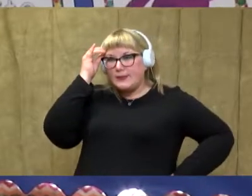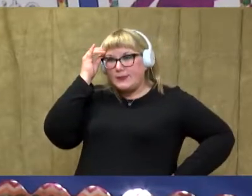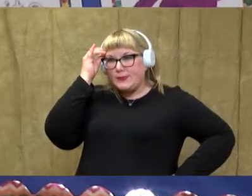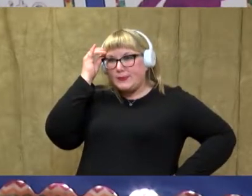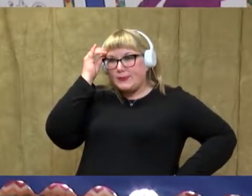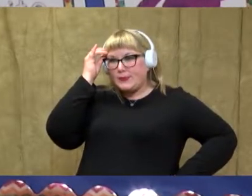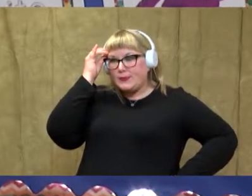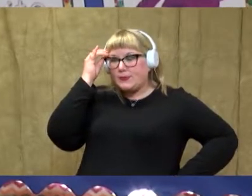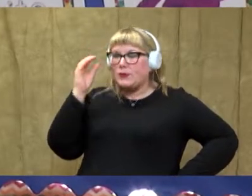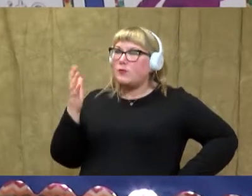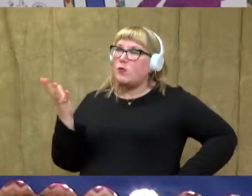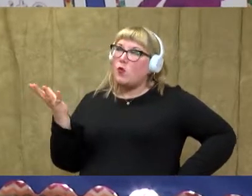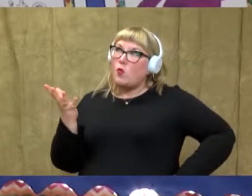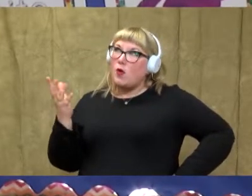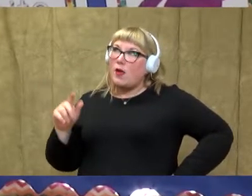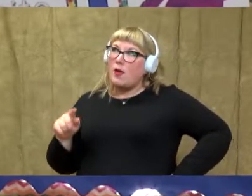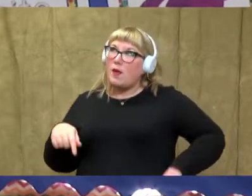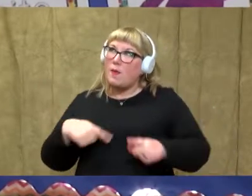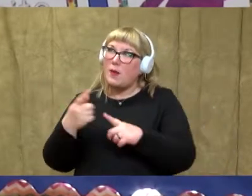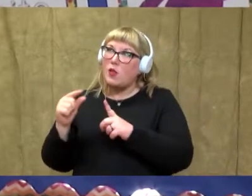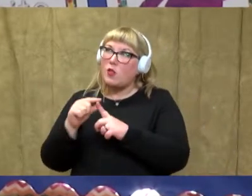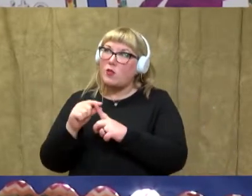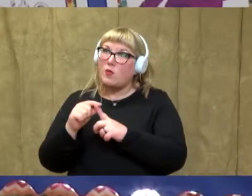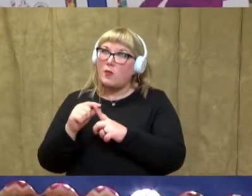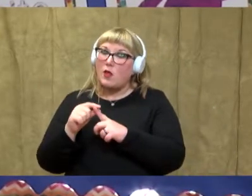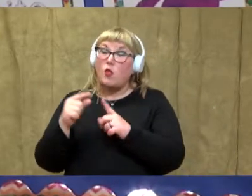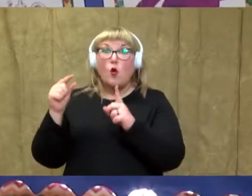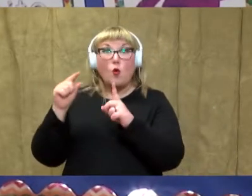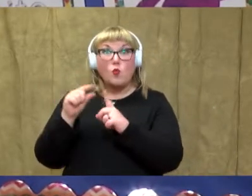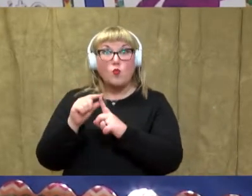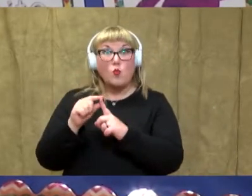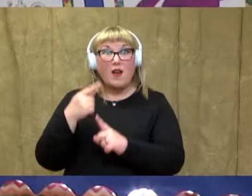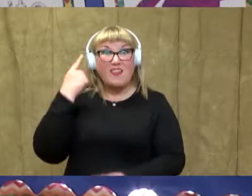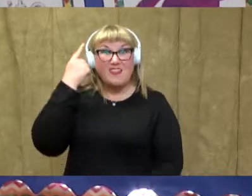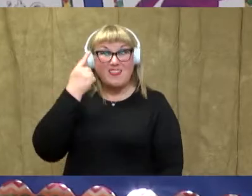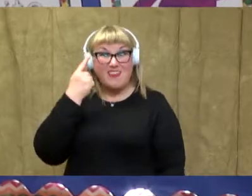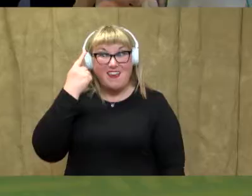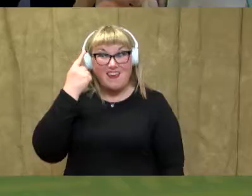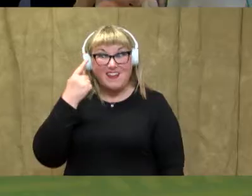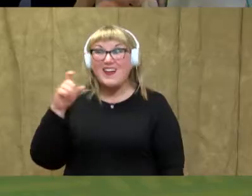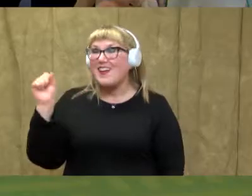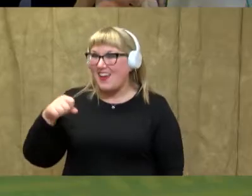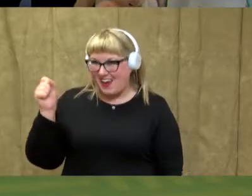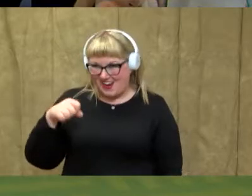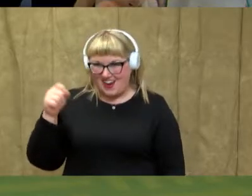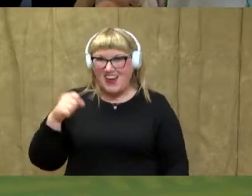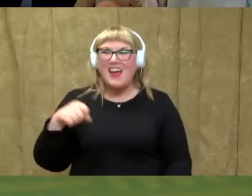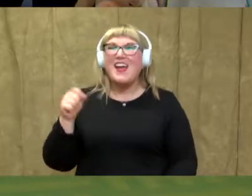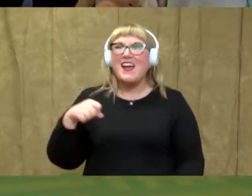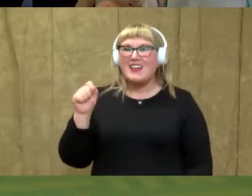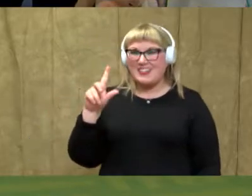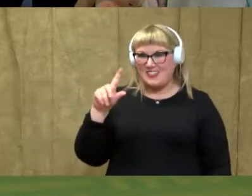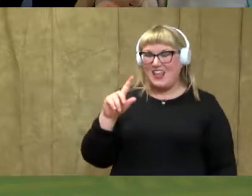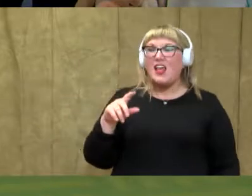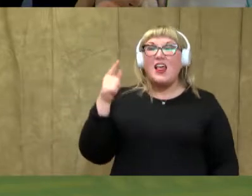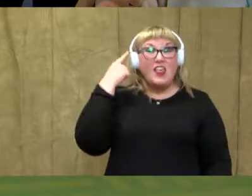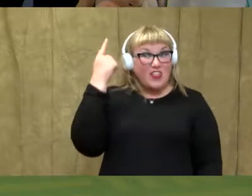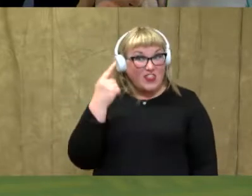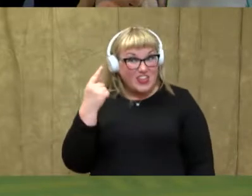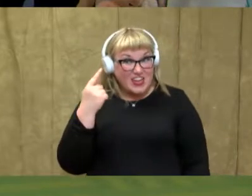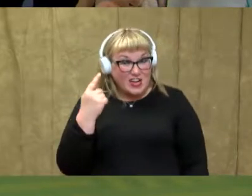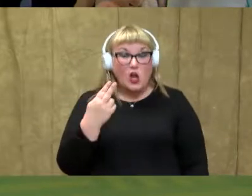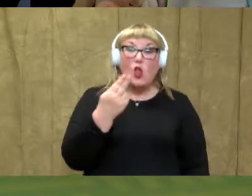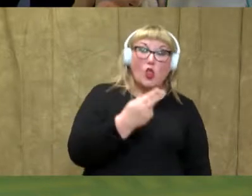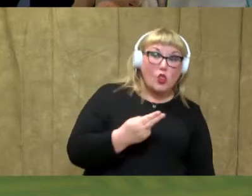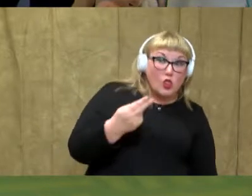on. What about the word think? I like that. I like that. That's a good word. Think. Think. Thursday. And I could